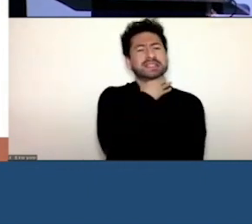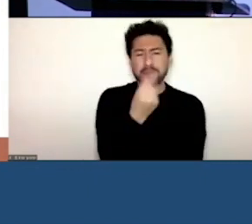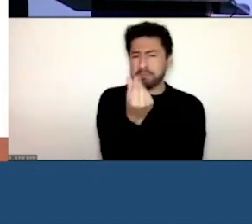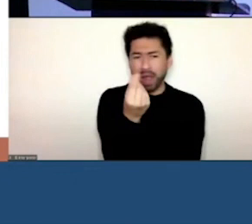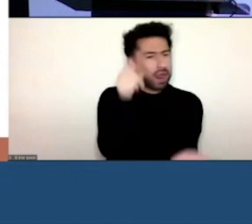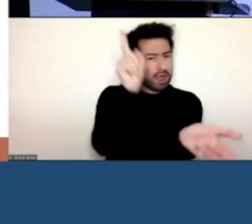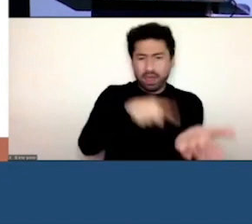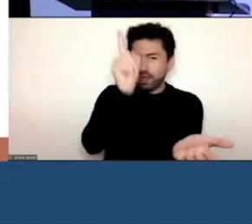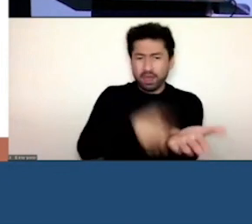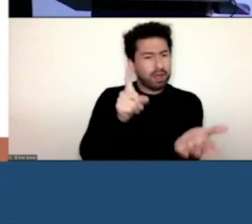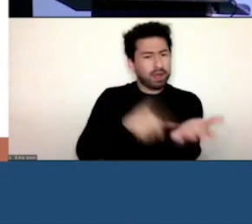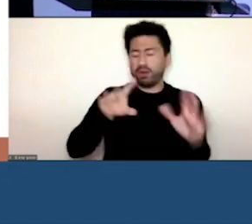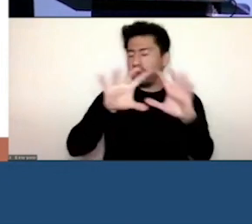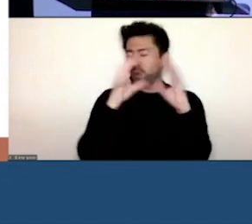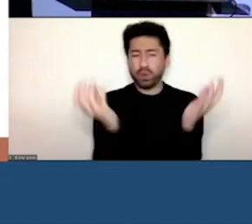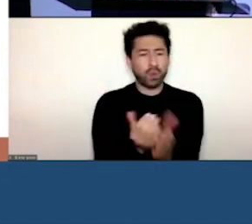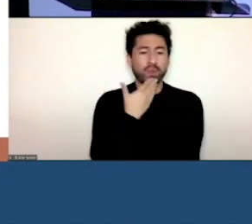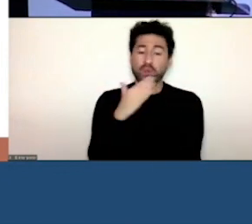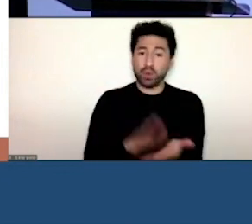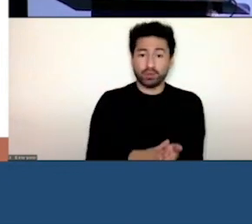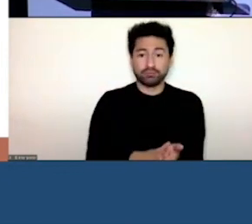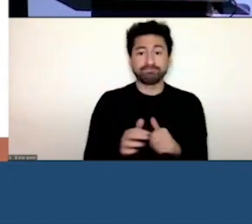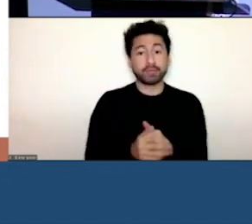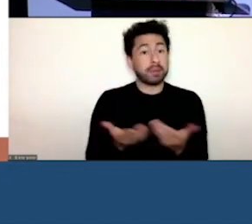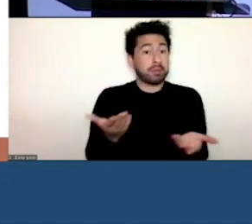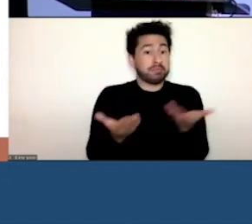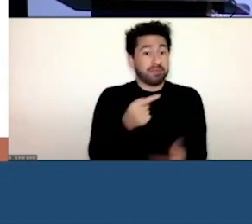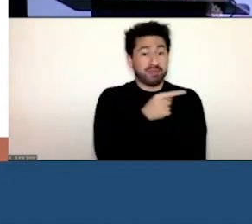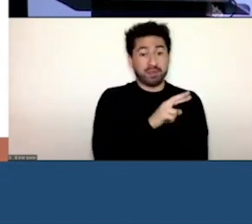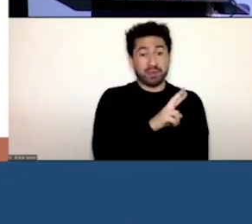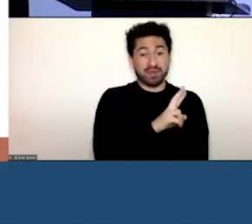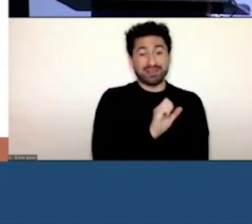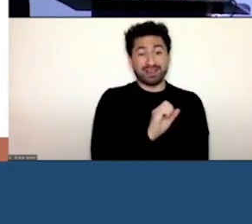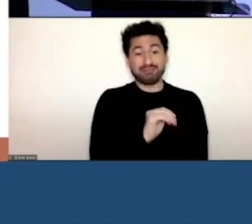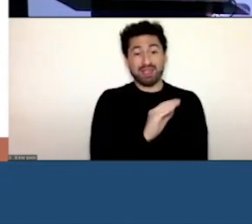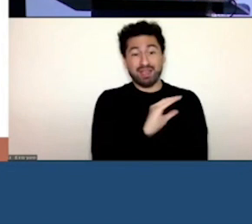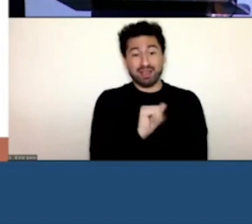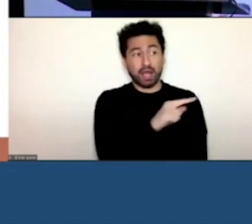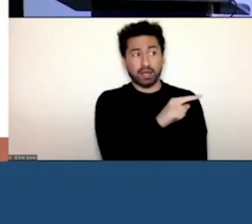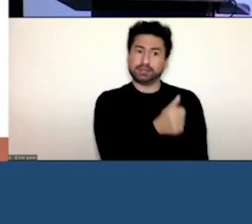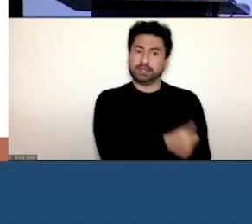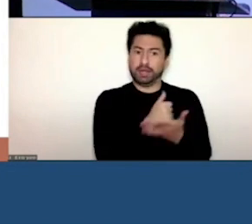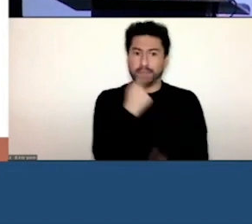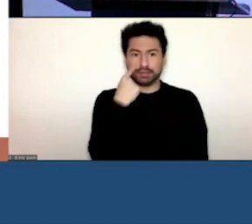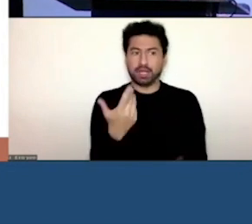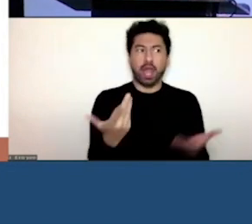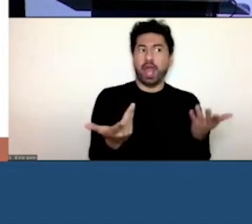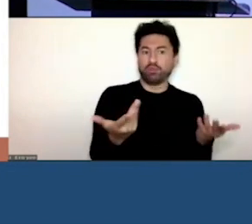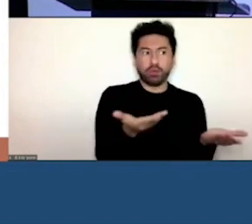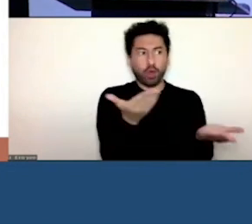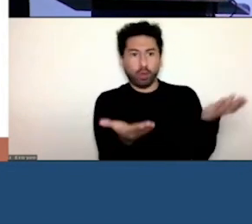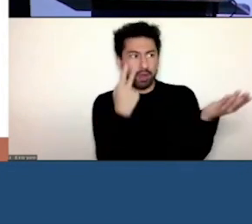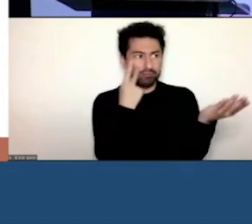the developing world. And Dad, of course, Rebecca will help us to compare all of this because